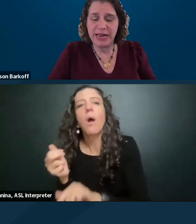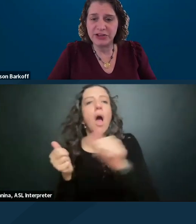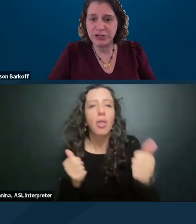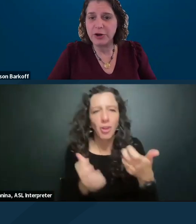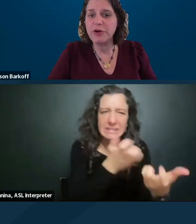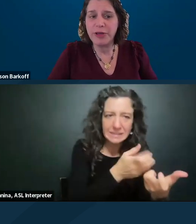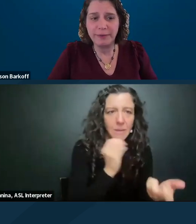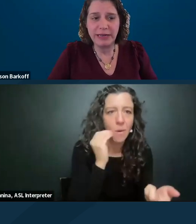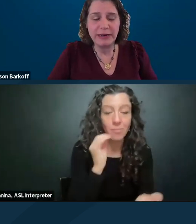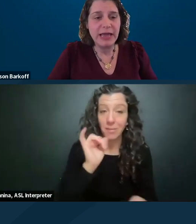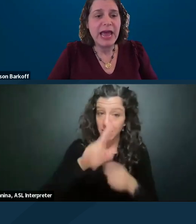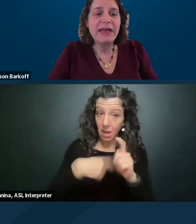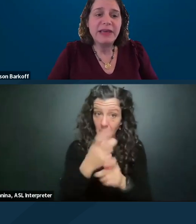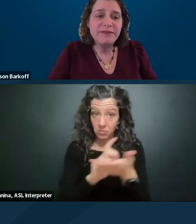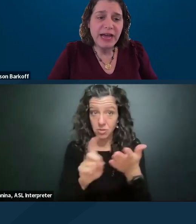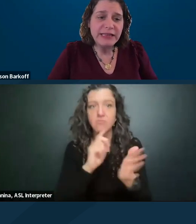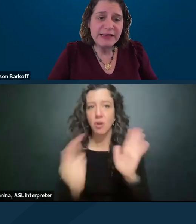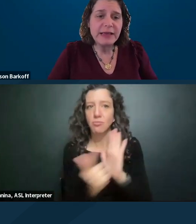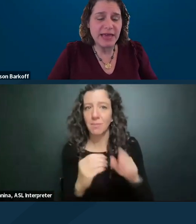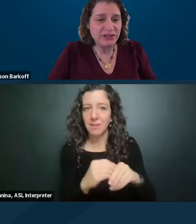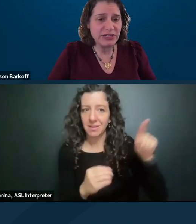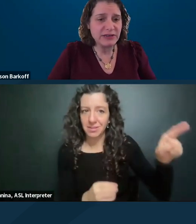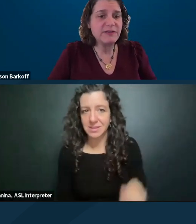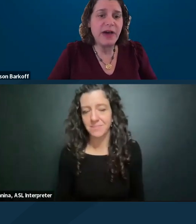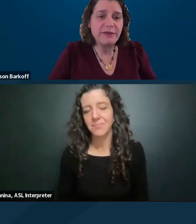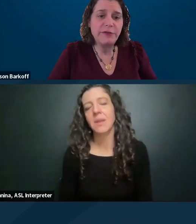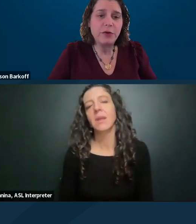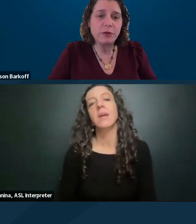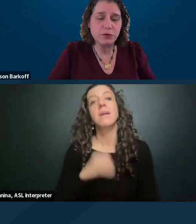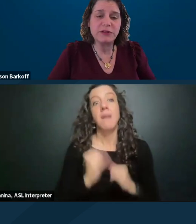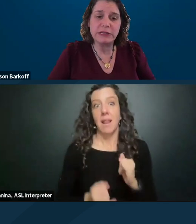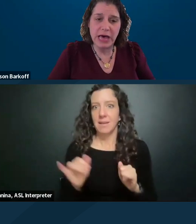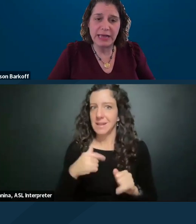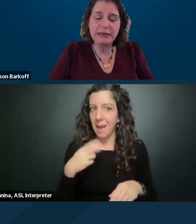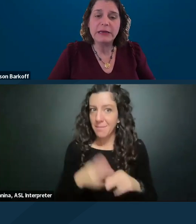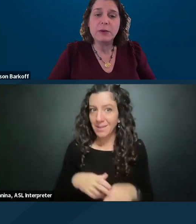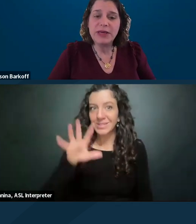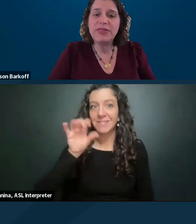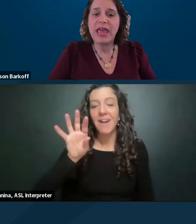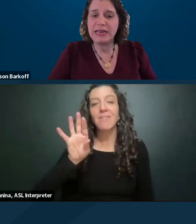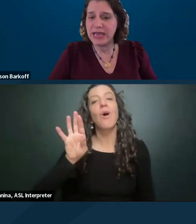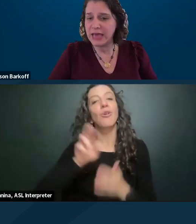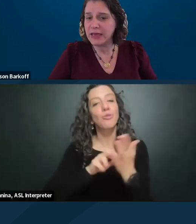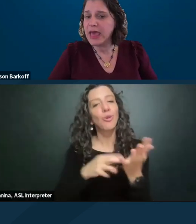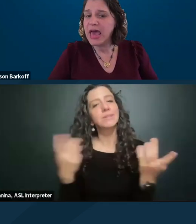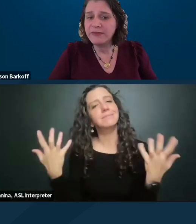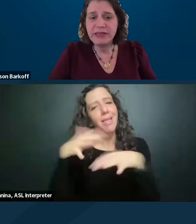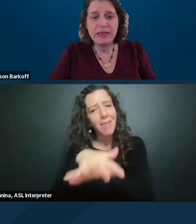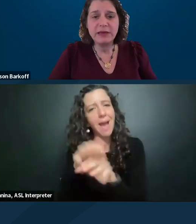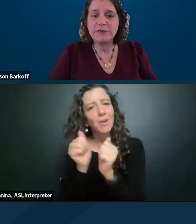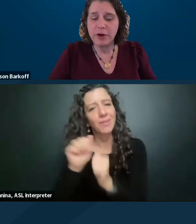of discrimination are prohibited. And then finally, as I mentioned, the 504 rules align with the